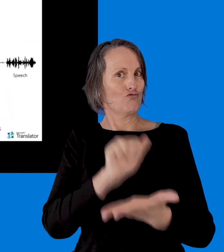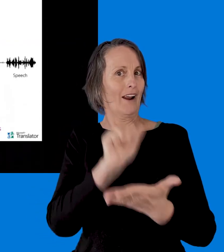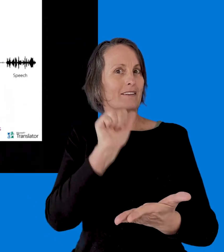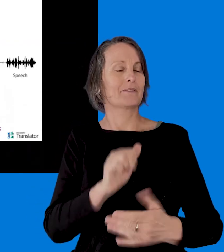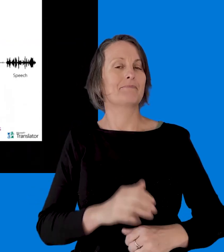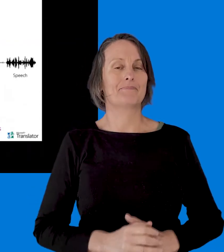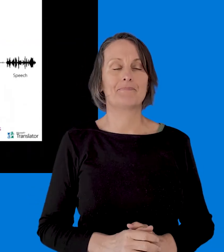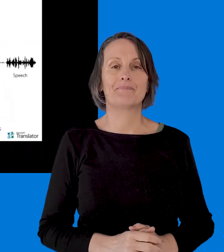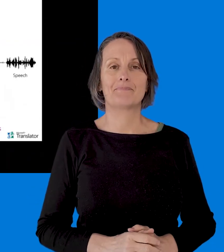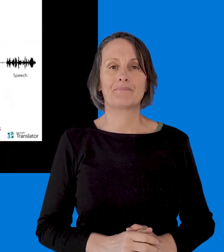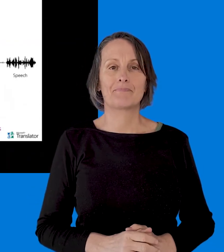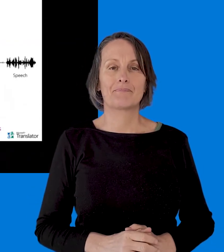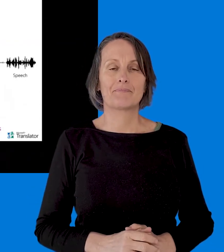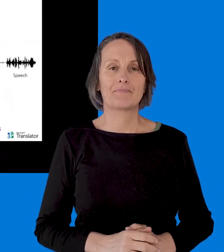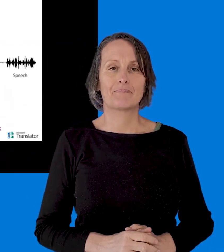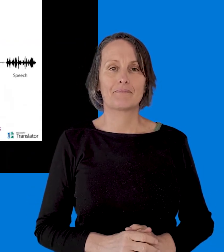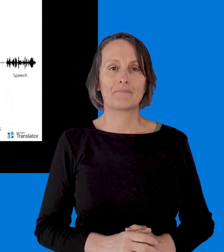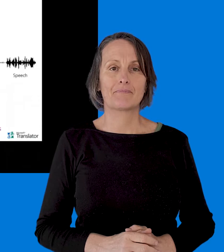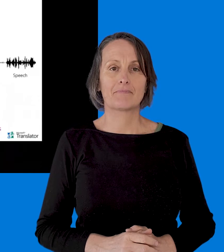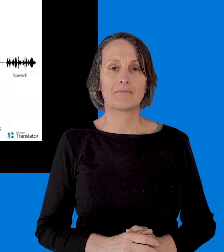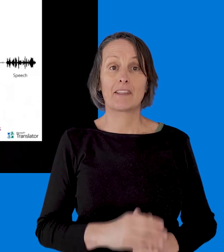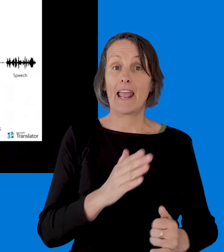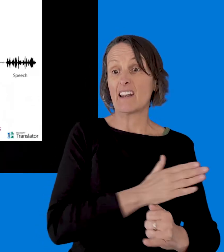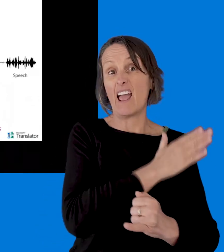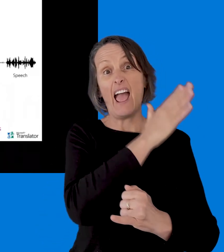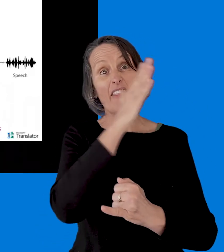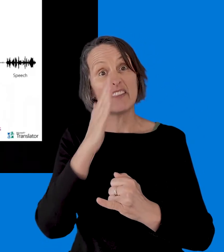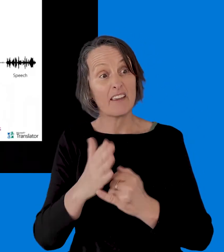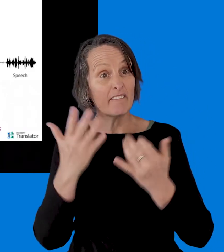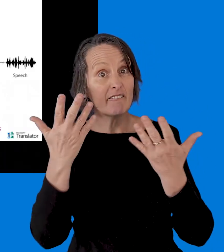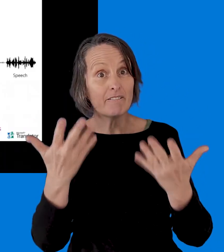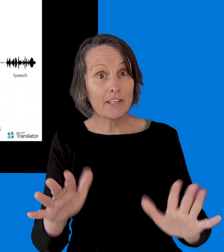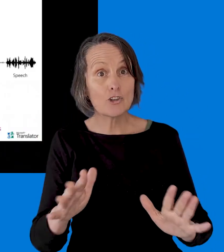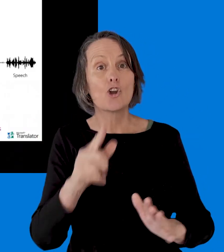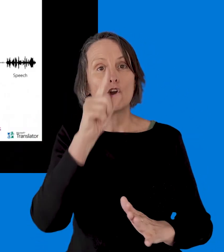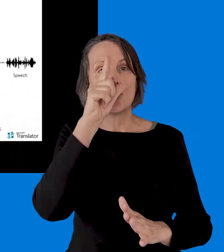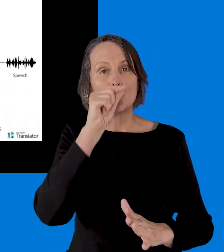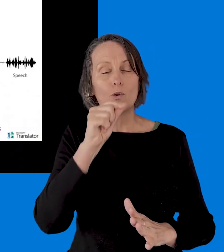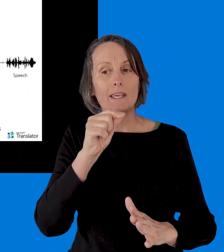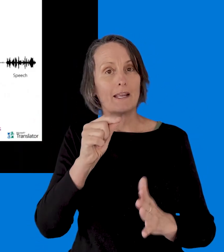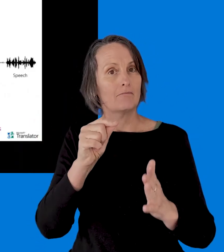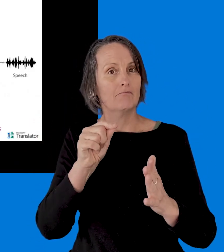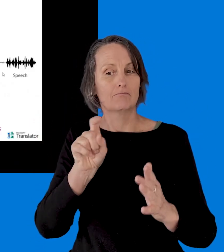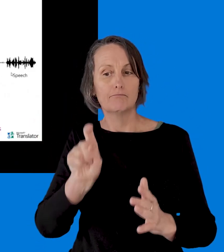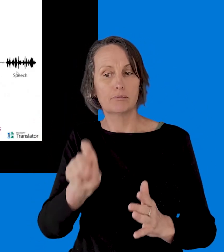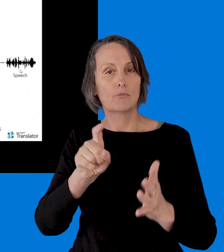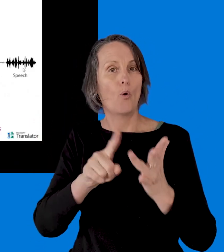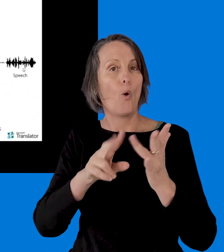better. And then finally, at the end, if the user chooses, they can turn on